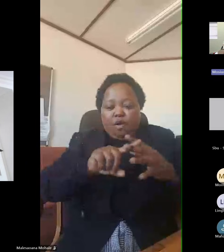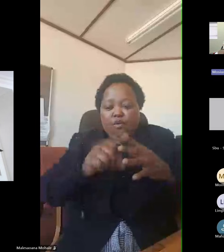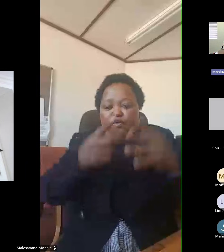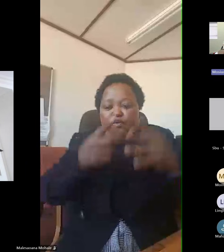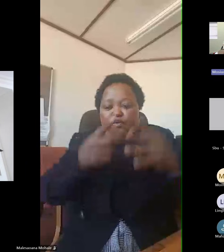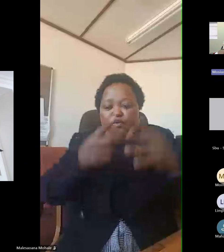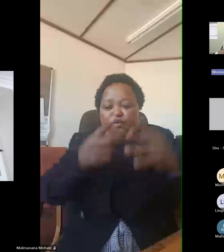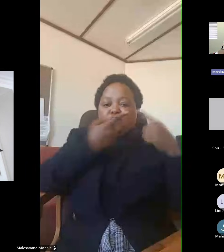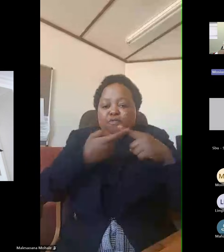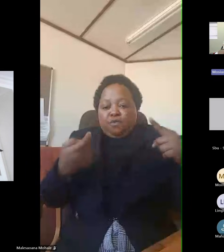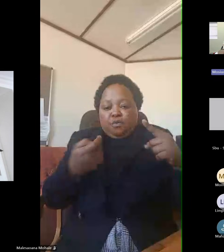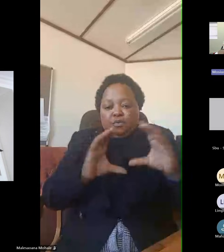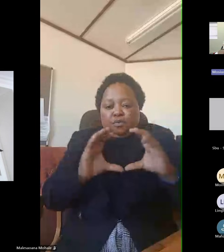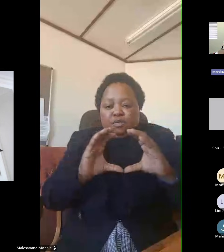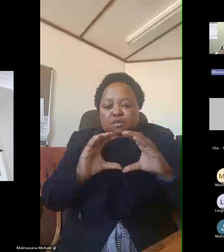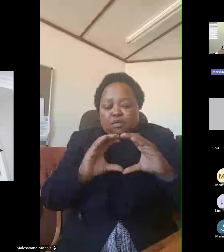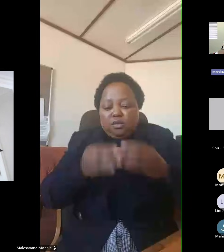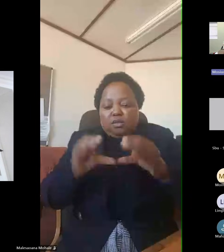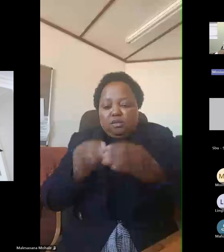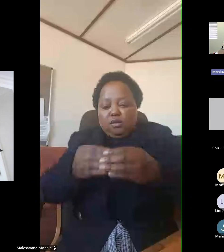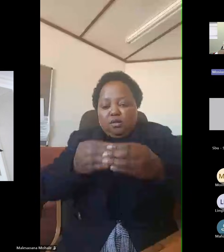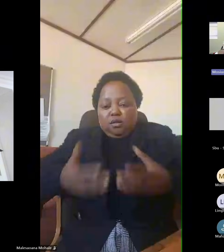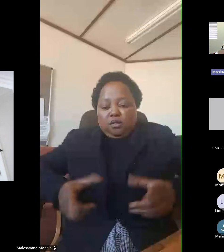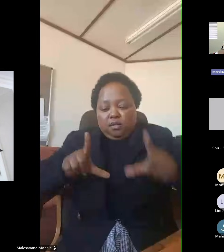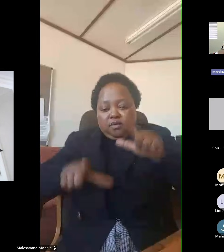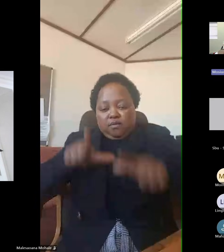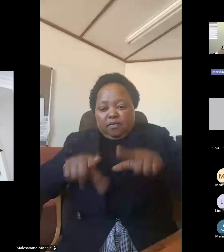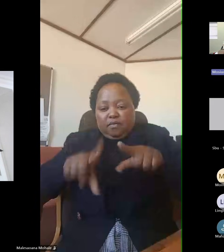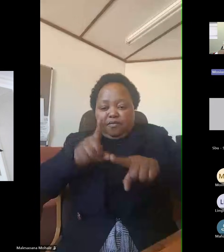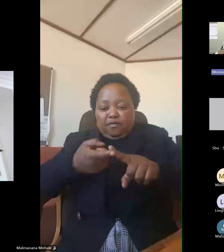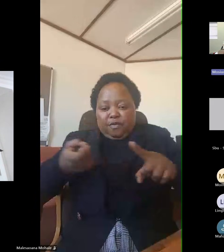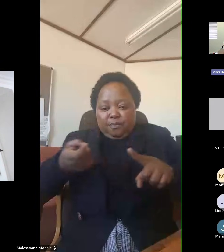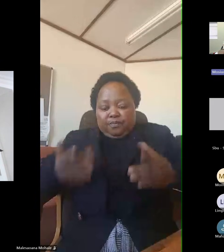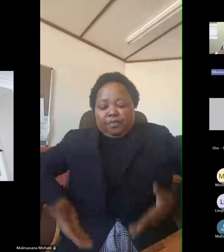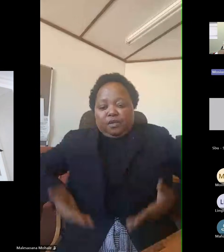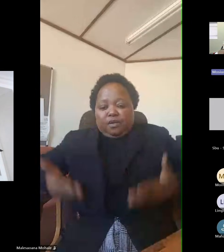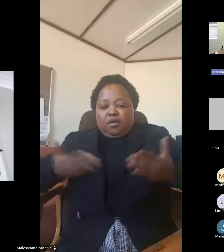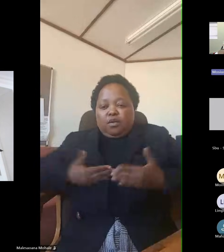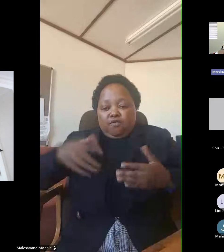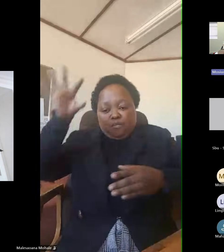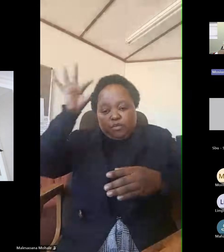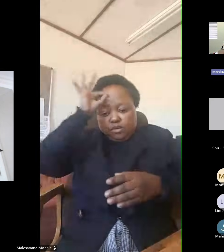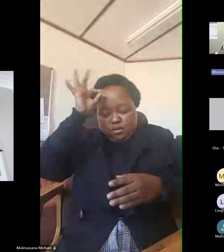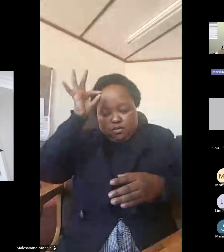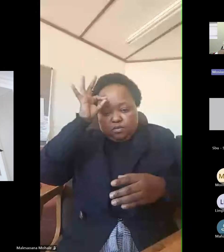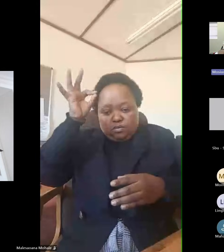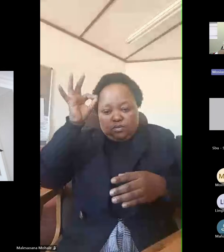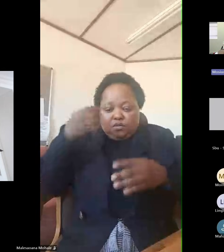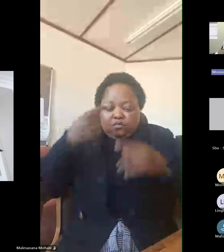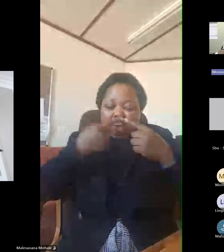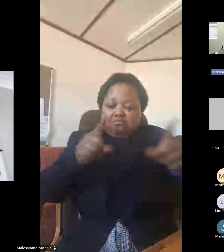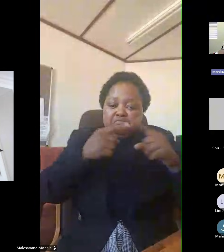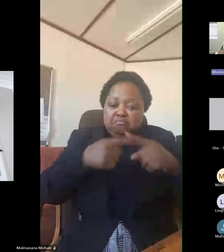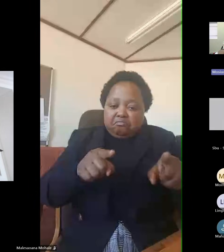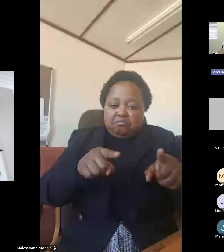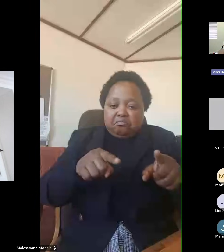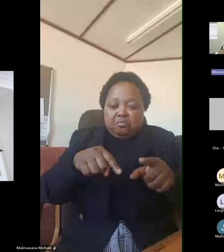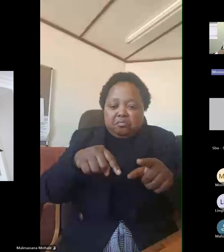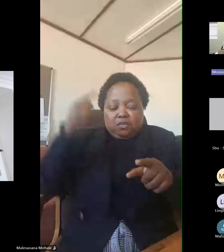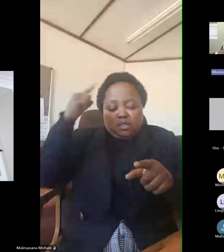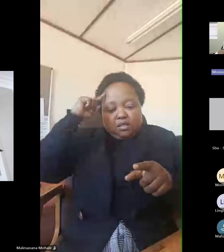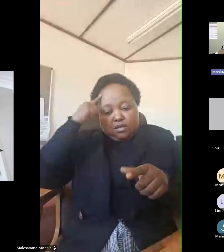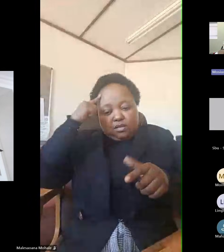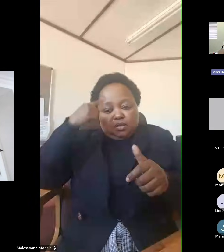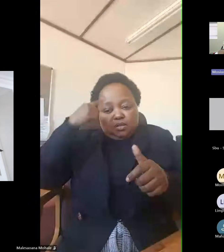health, police, psychosocial support, the justice system. So I think that is what, in totality, what she